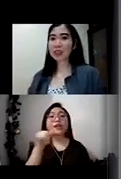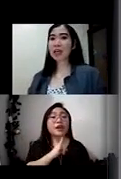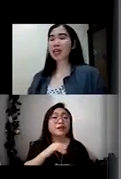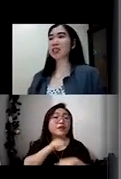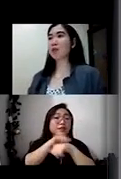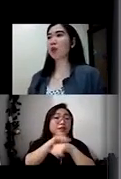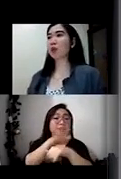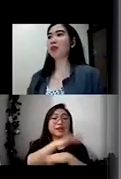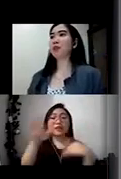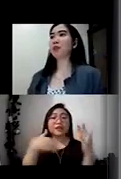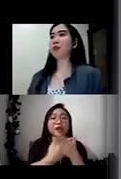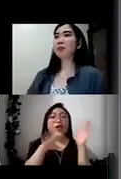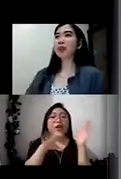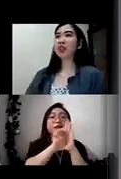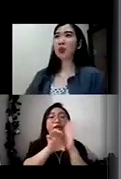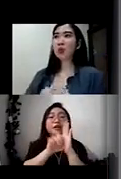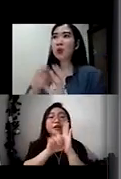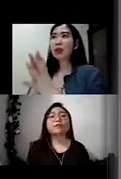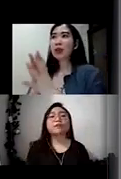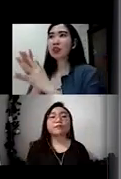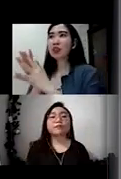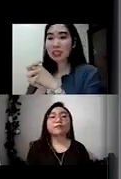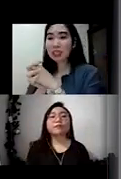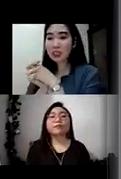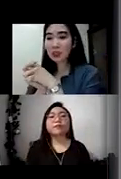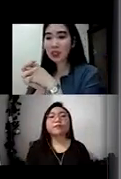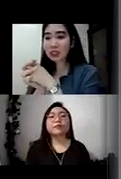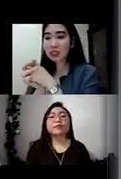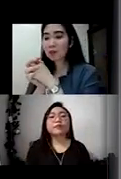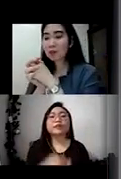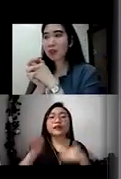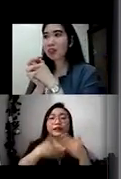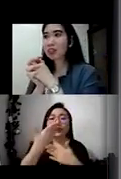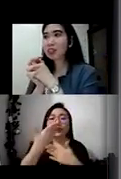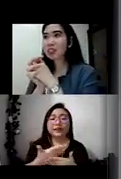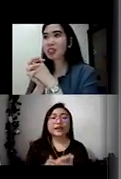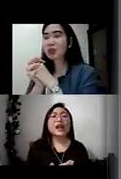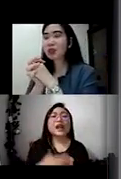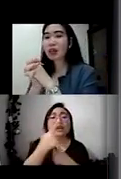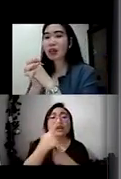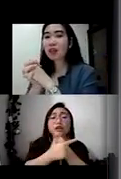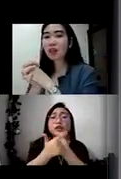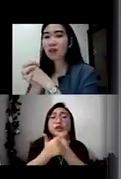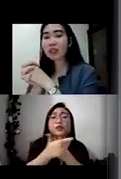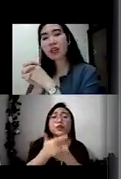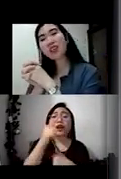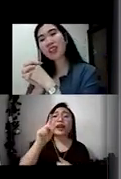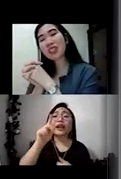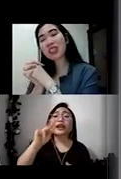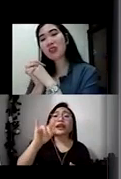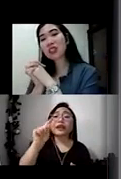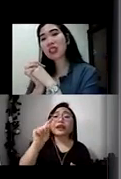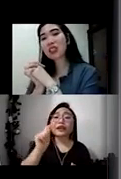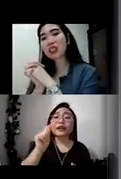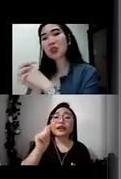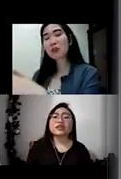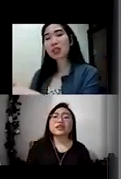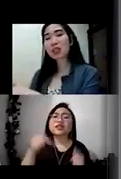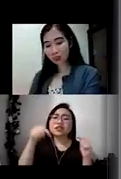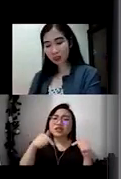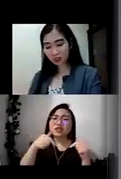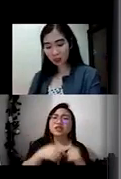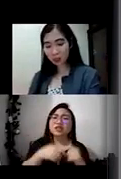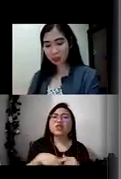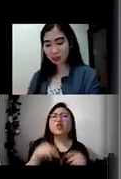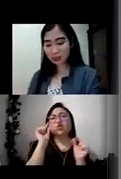ng example. Okay? So, dito na tayo sa Google Keep because this is one of the, I think, konti lang yung